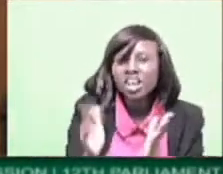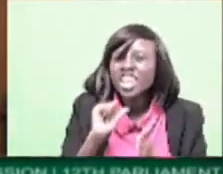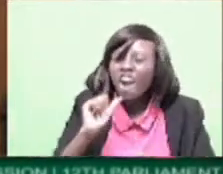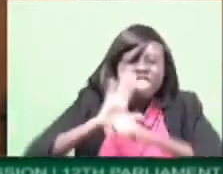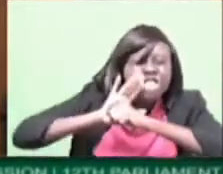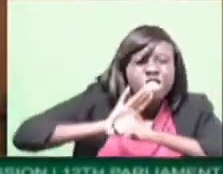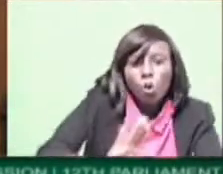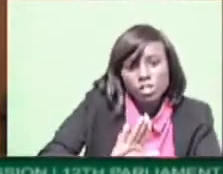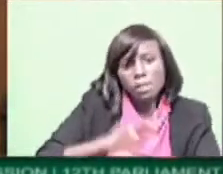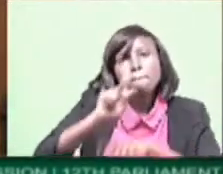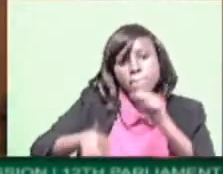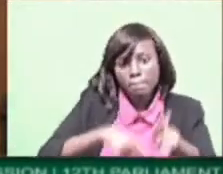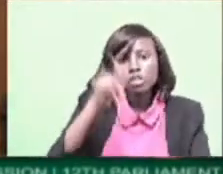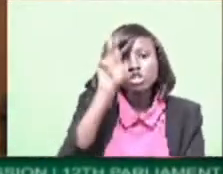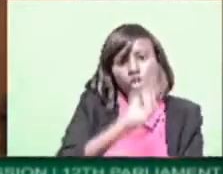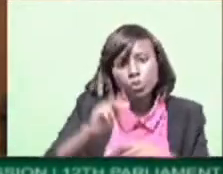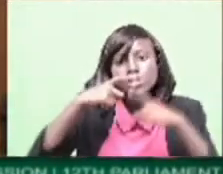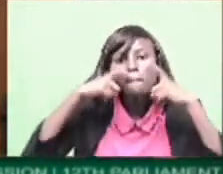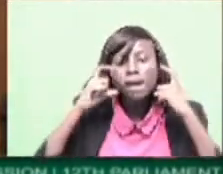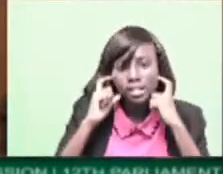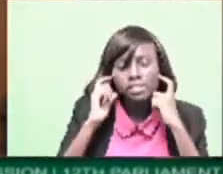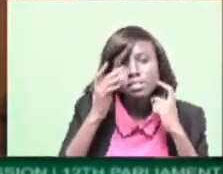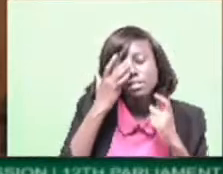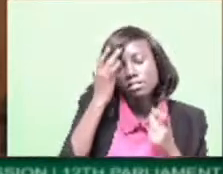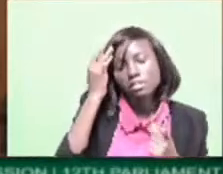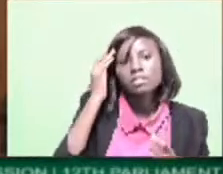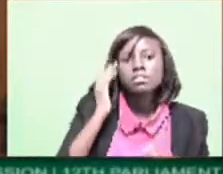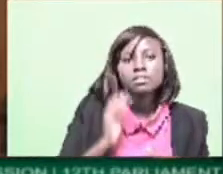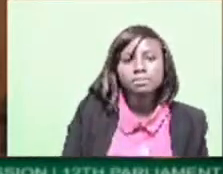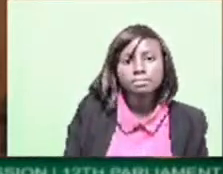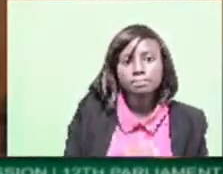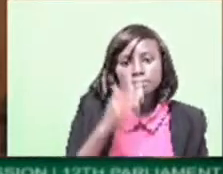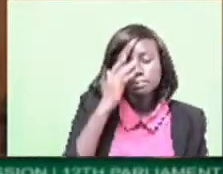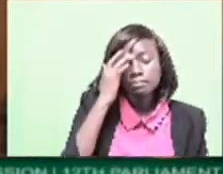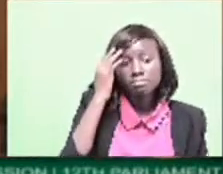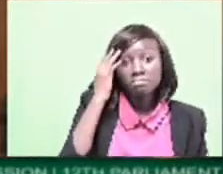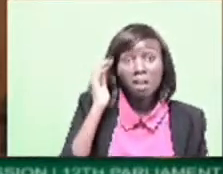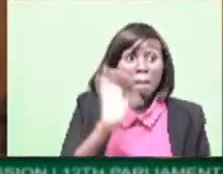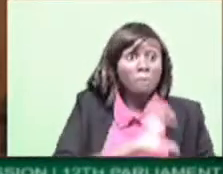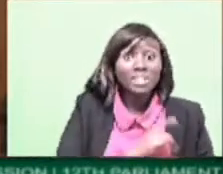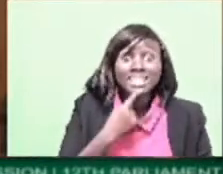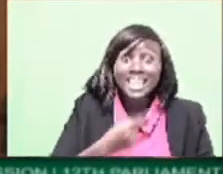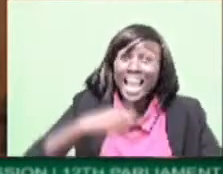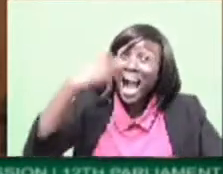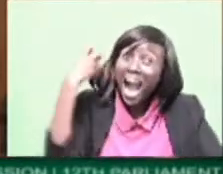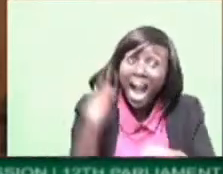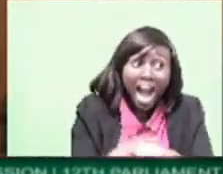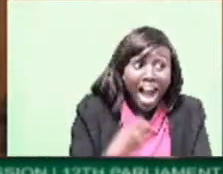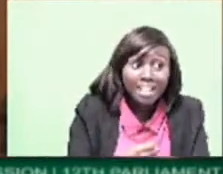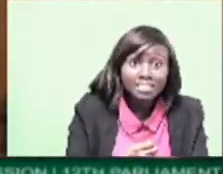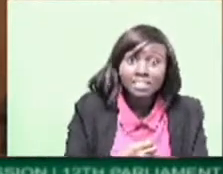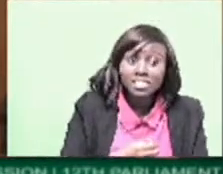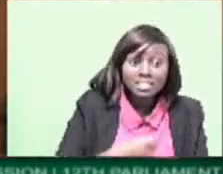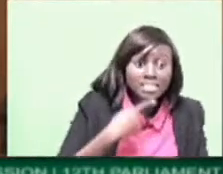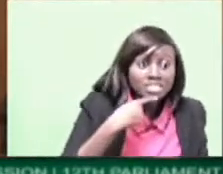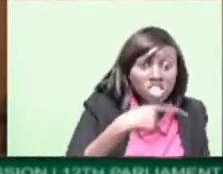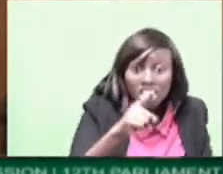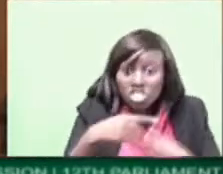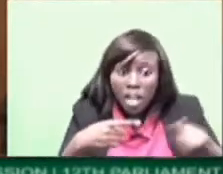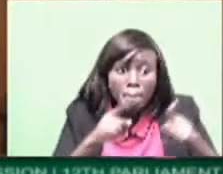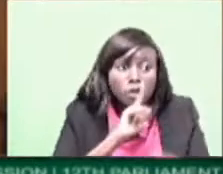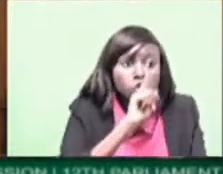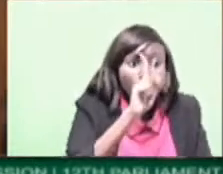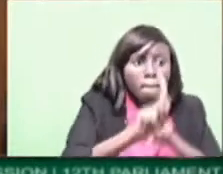federation, also said that enforcing the law would be almost impossible. Dr. Baca closed his contribution,